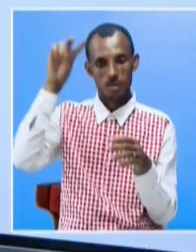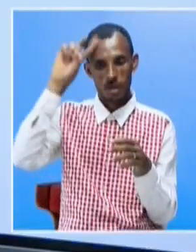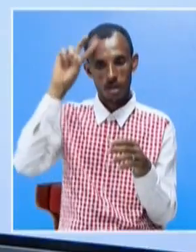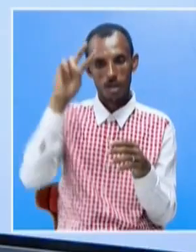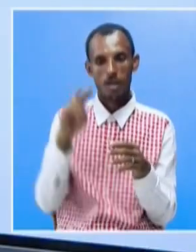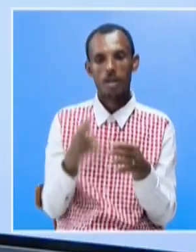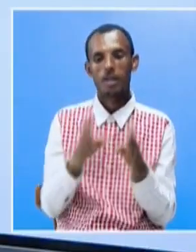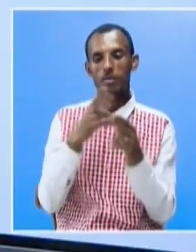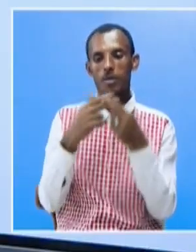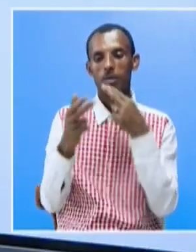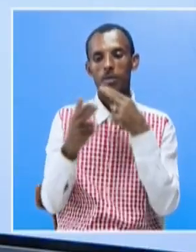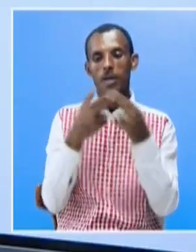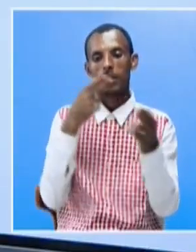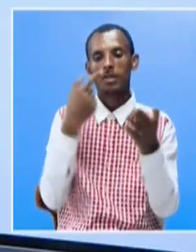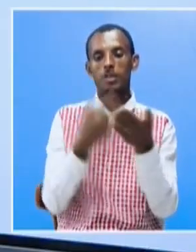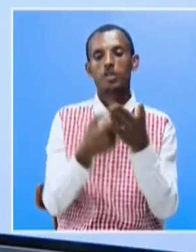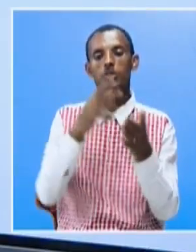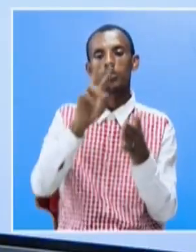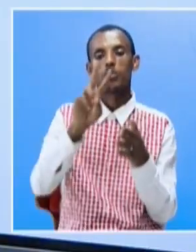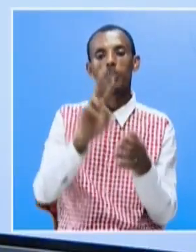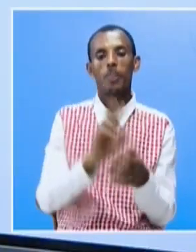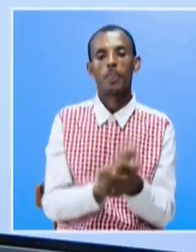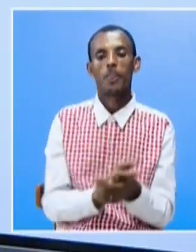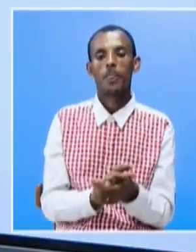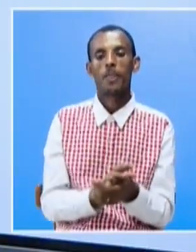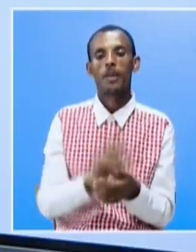let's multiply these two. Multiply